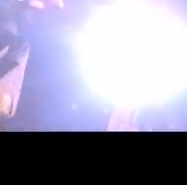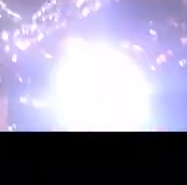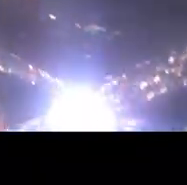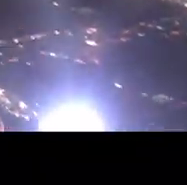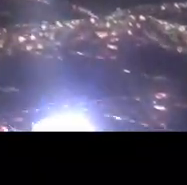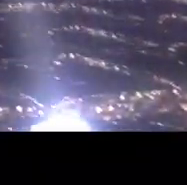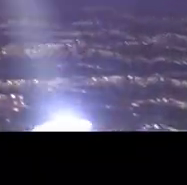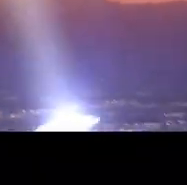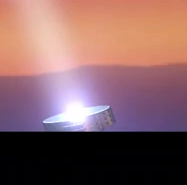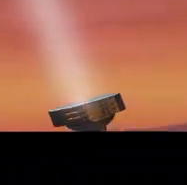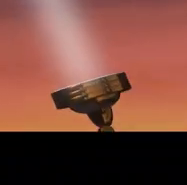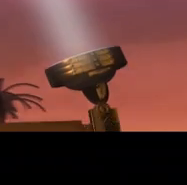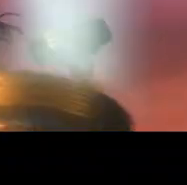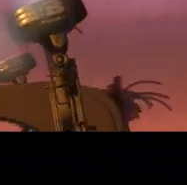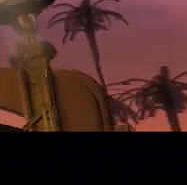more.